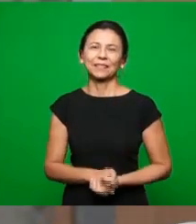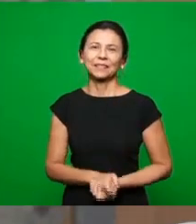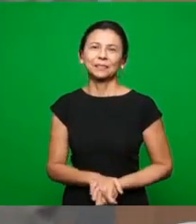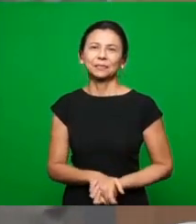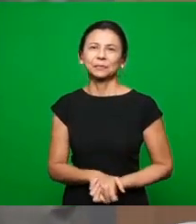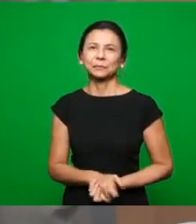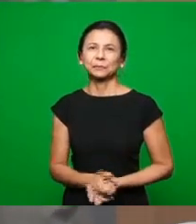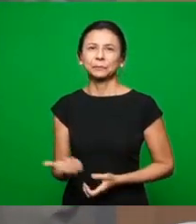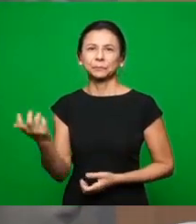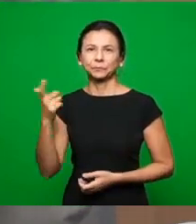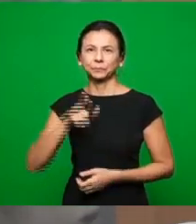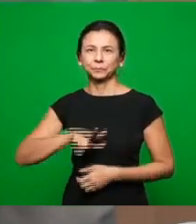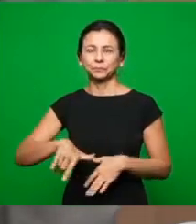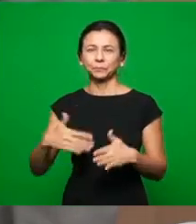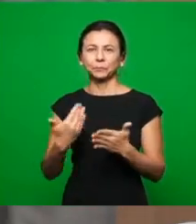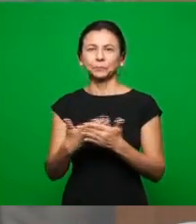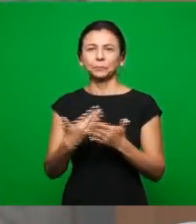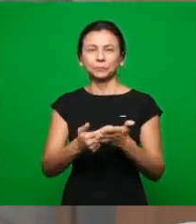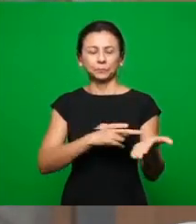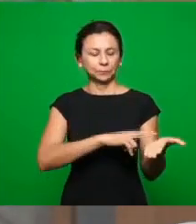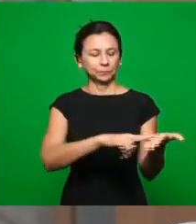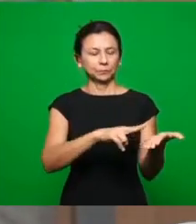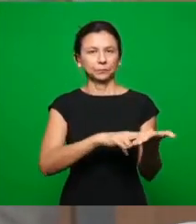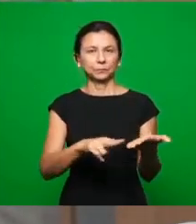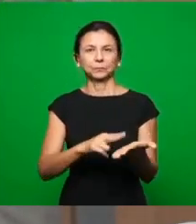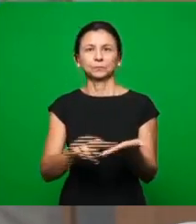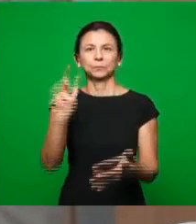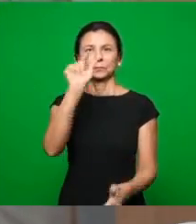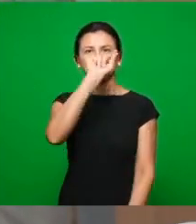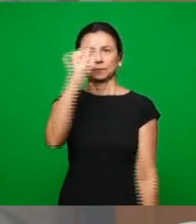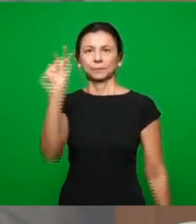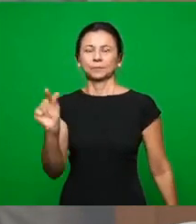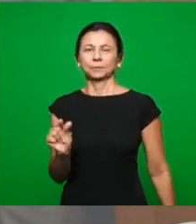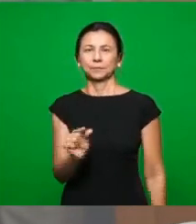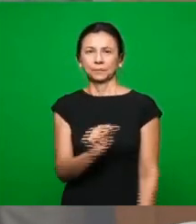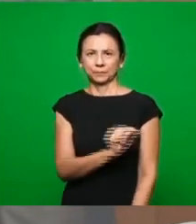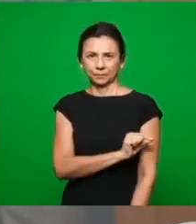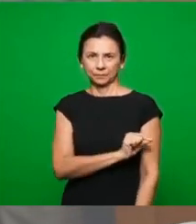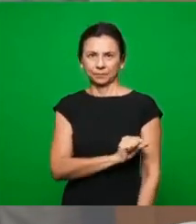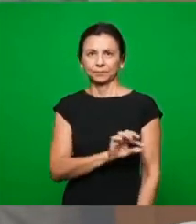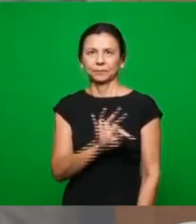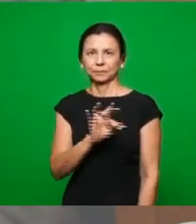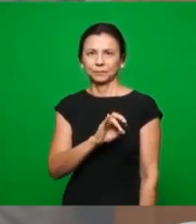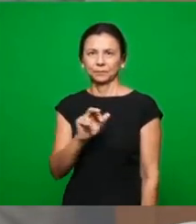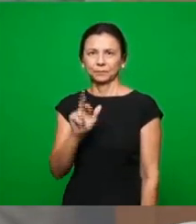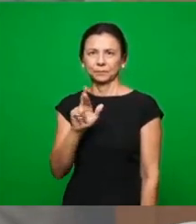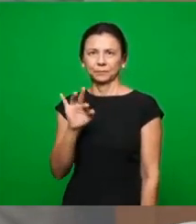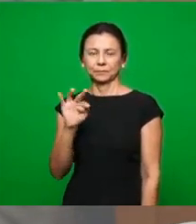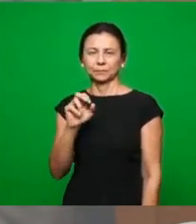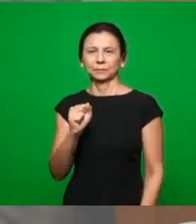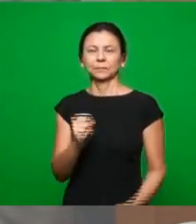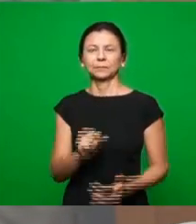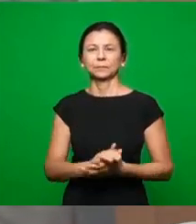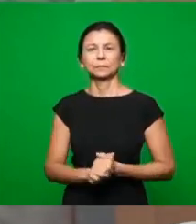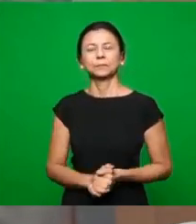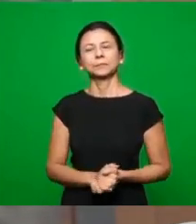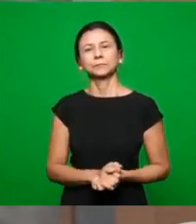see the first question. Going back to the studies to the Church of Asia, and now to the Church of Thyatira, in chapter